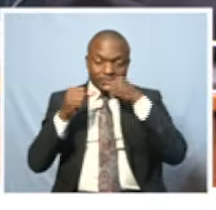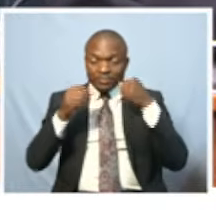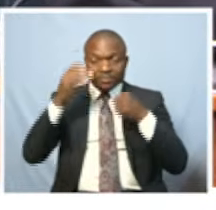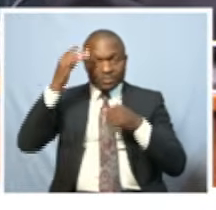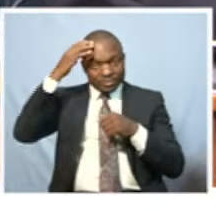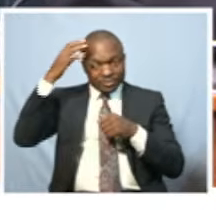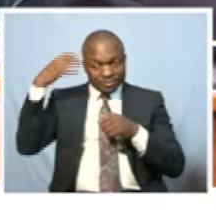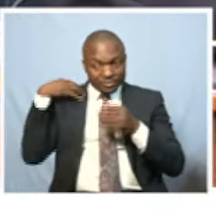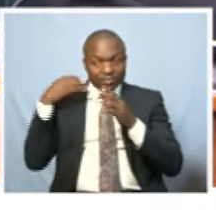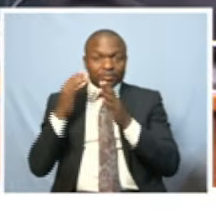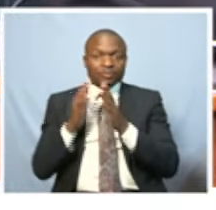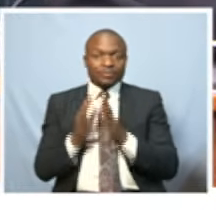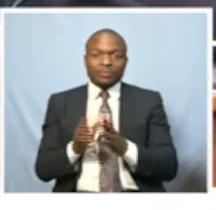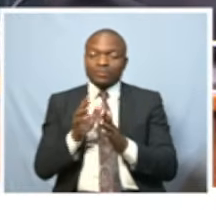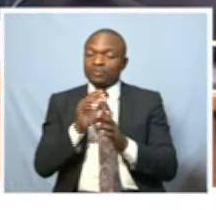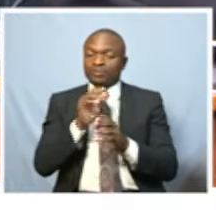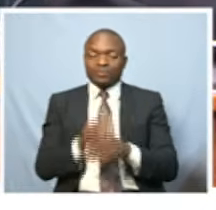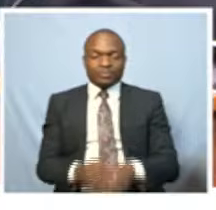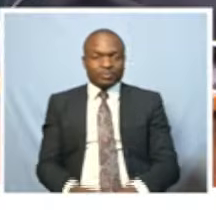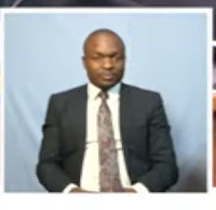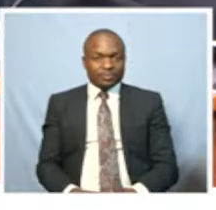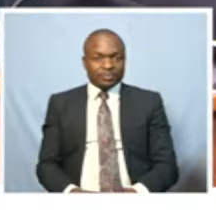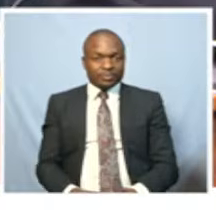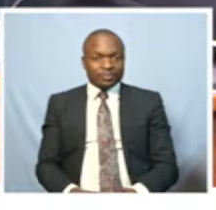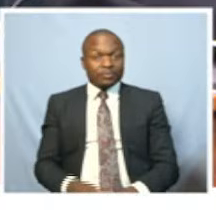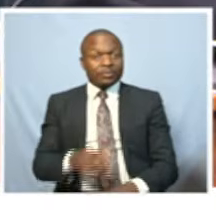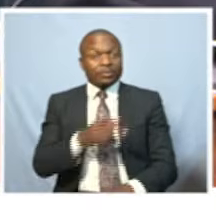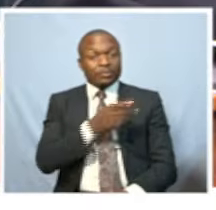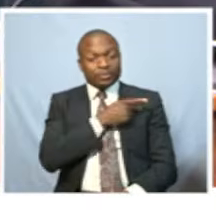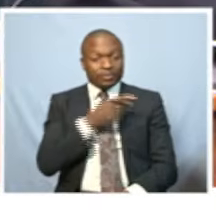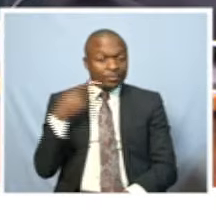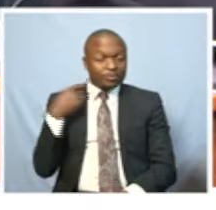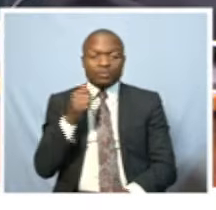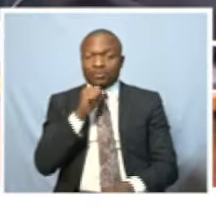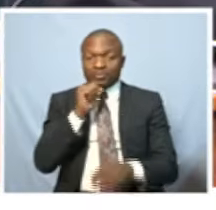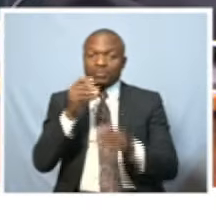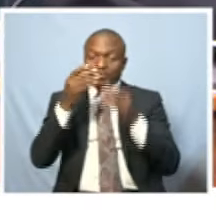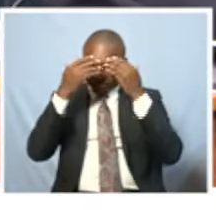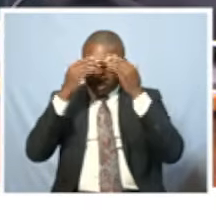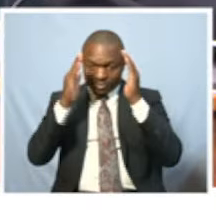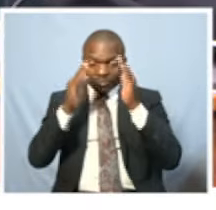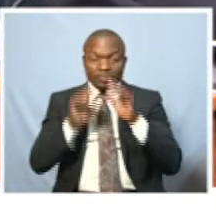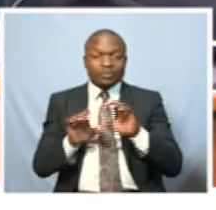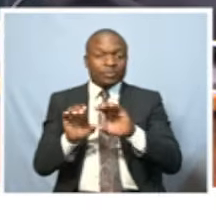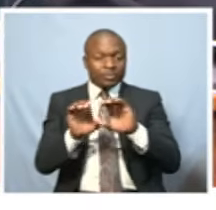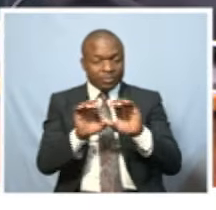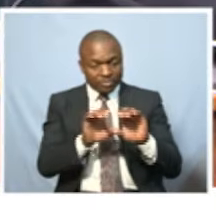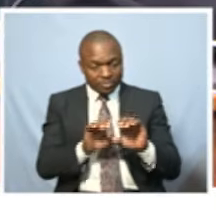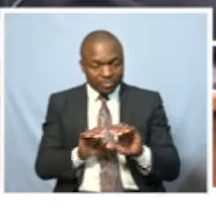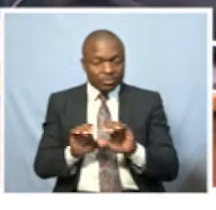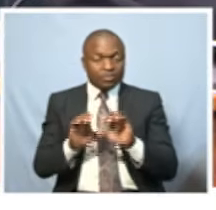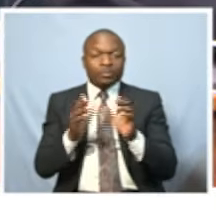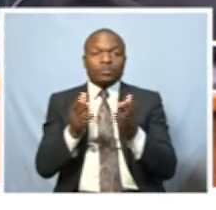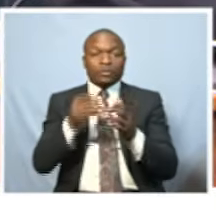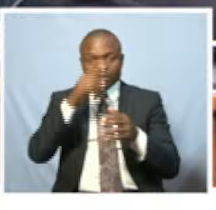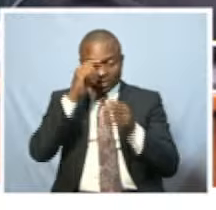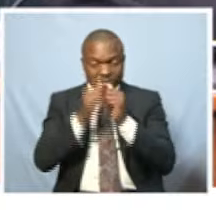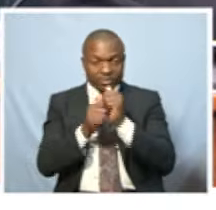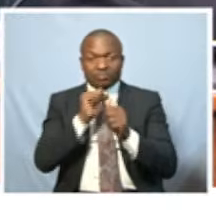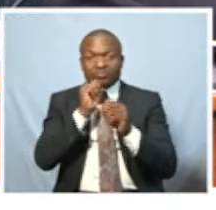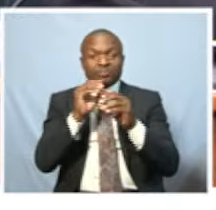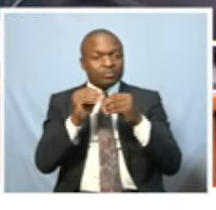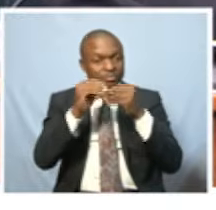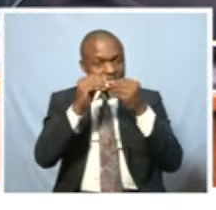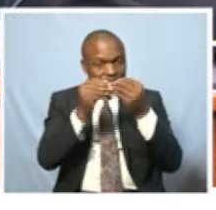in all honesty, and I think the House is seriously aware of this, were doing nothing because they were not